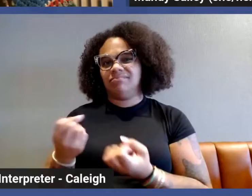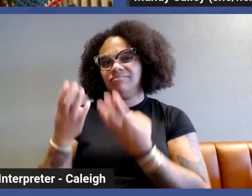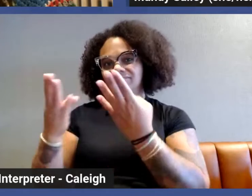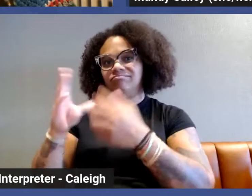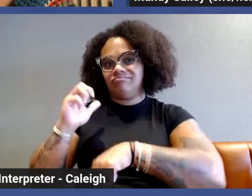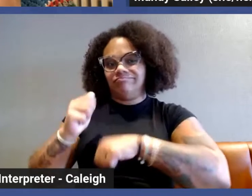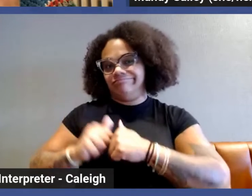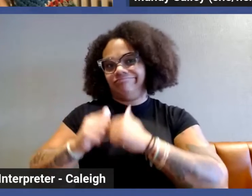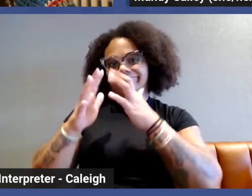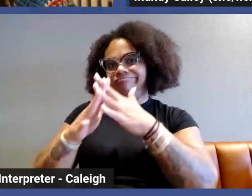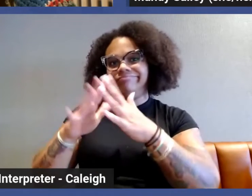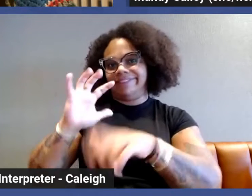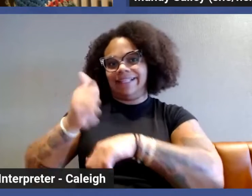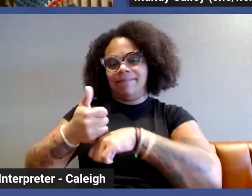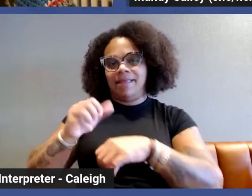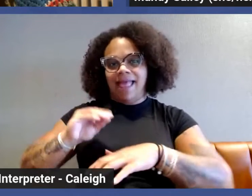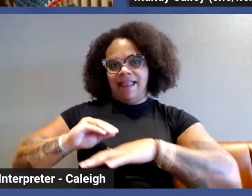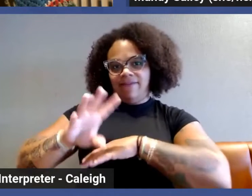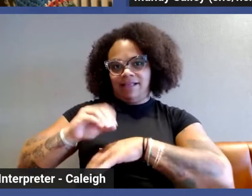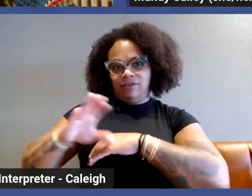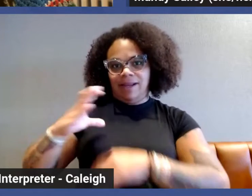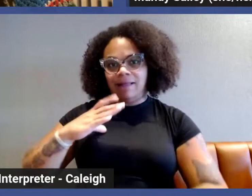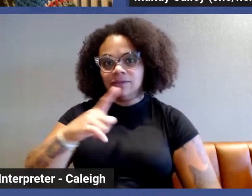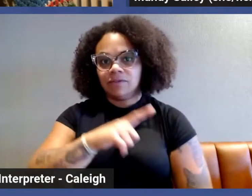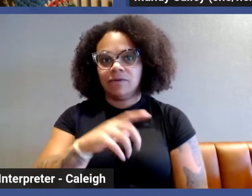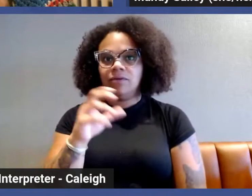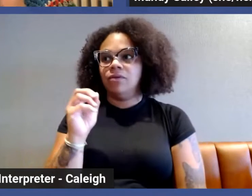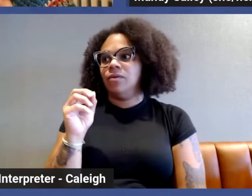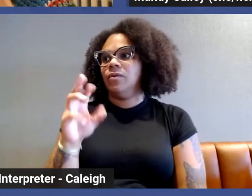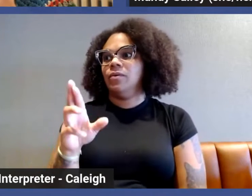kind, or some sort of